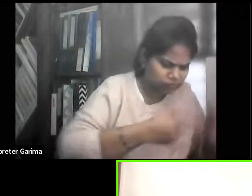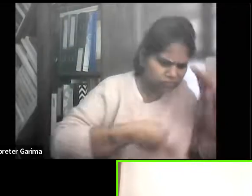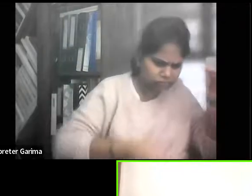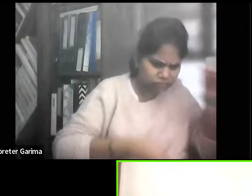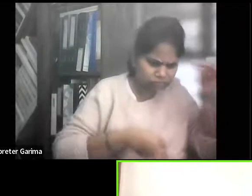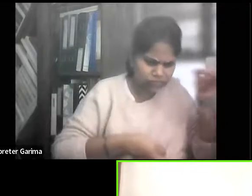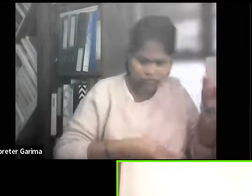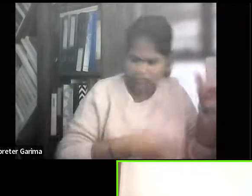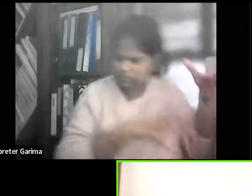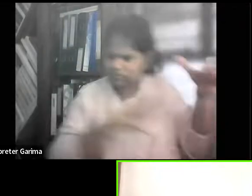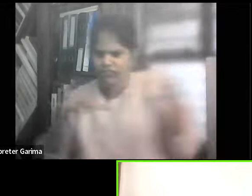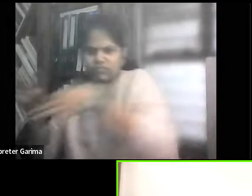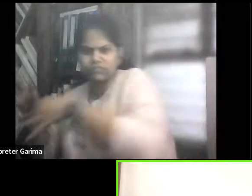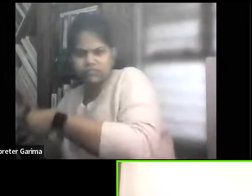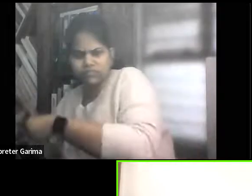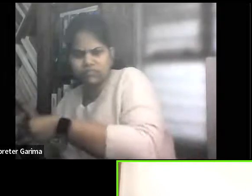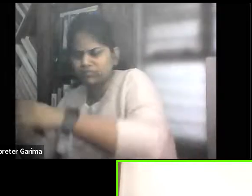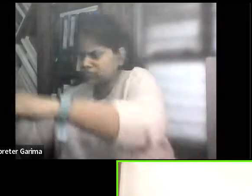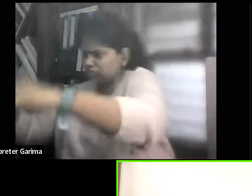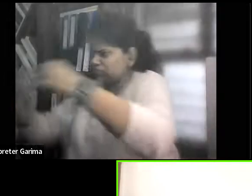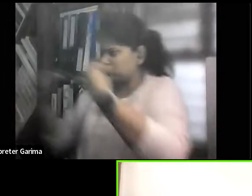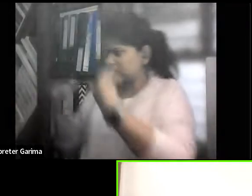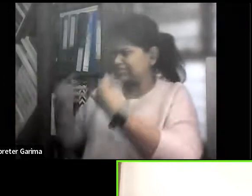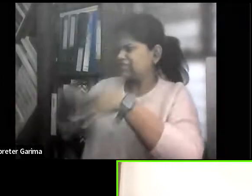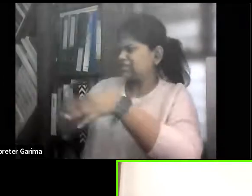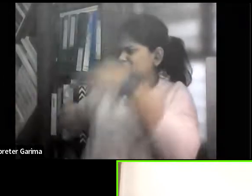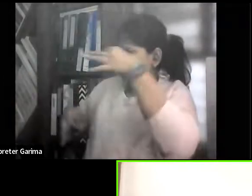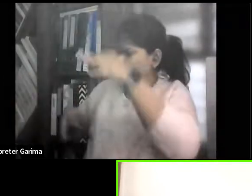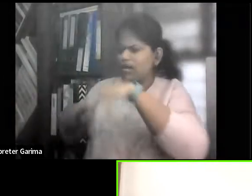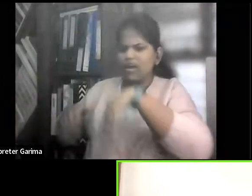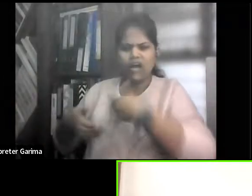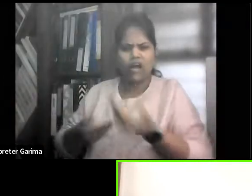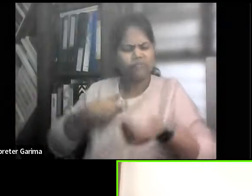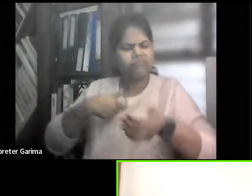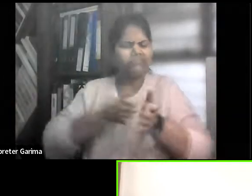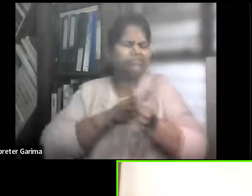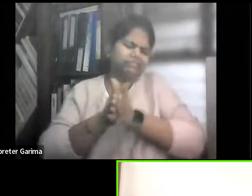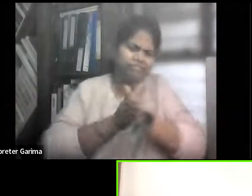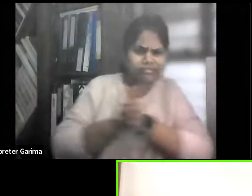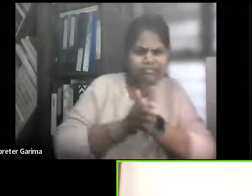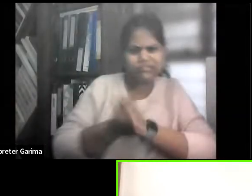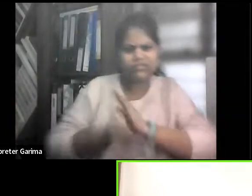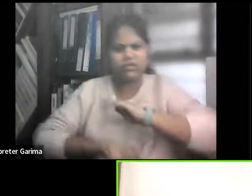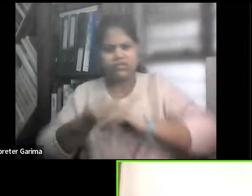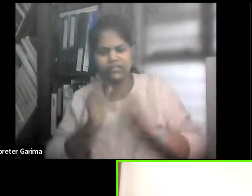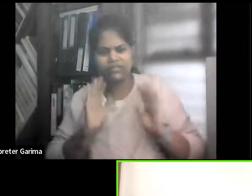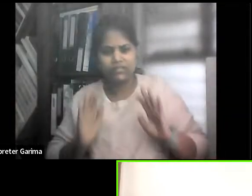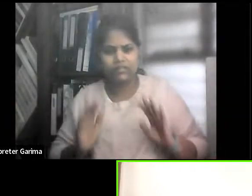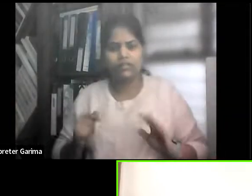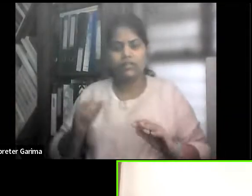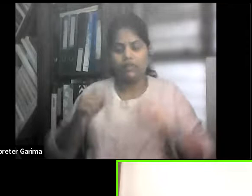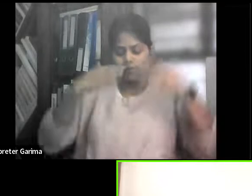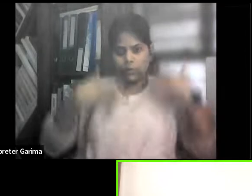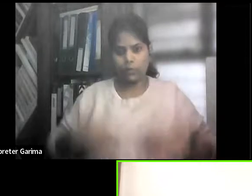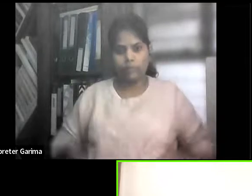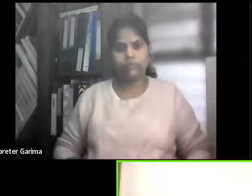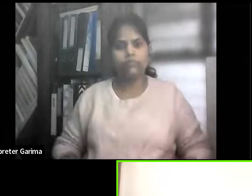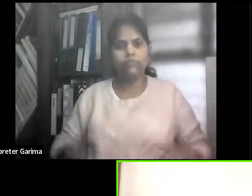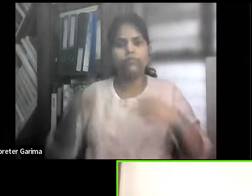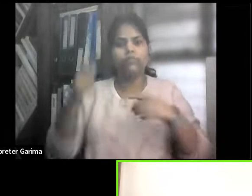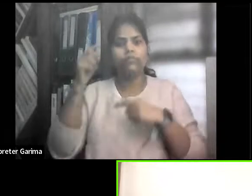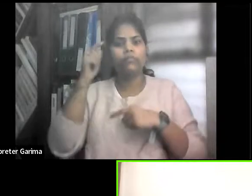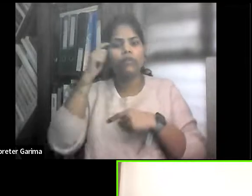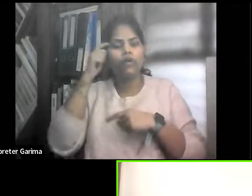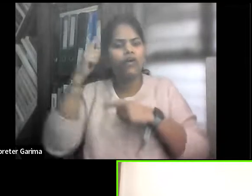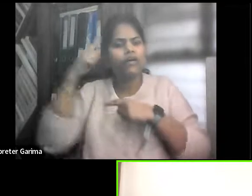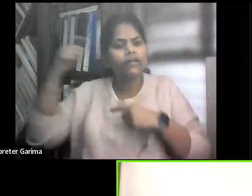of performing for an audience. According to Nagaraj, people with visual disability have to rely on body memory even more than able-bodied